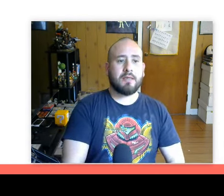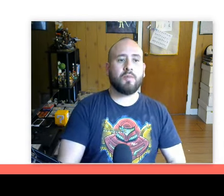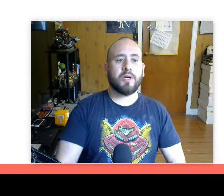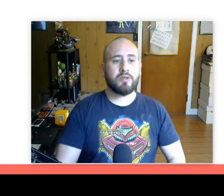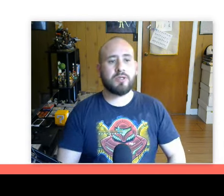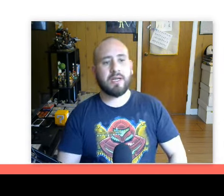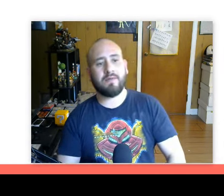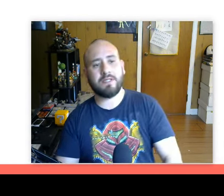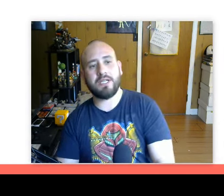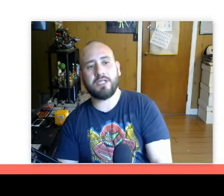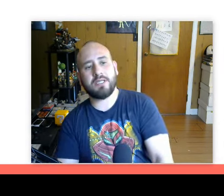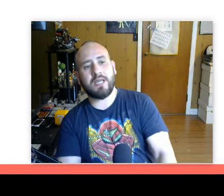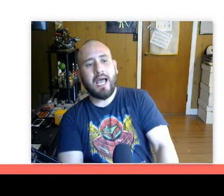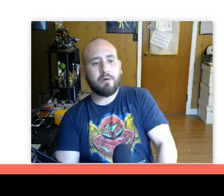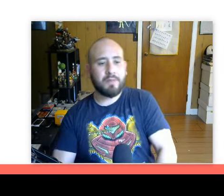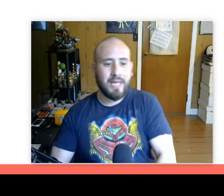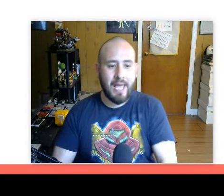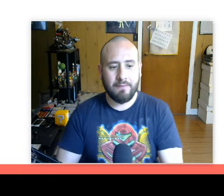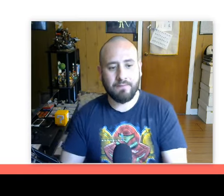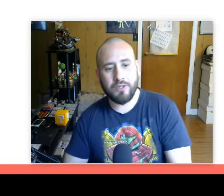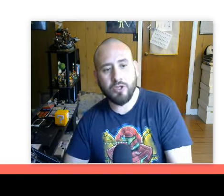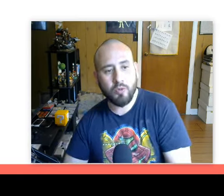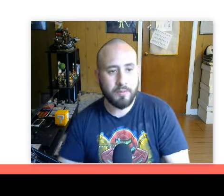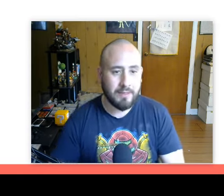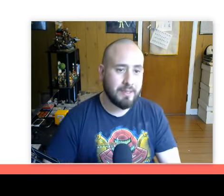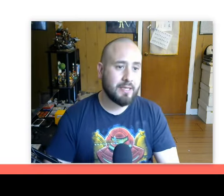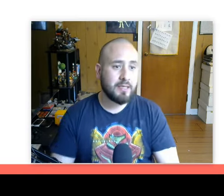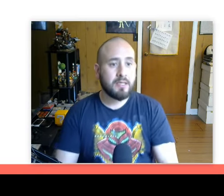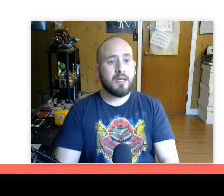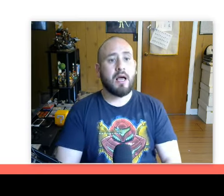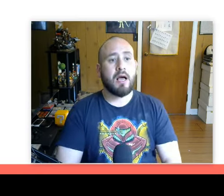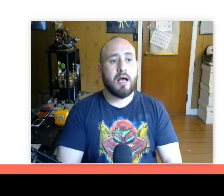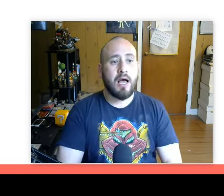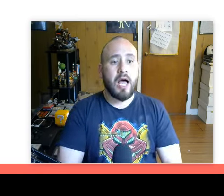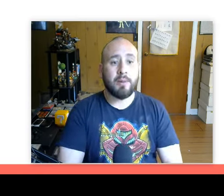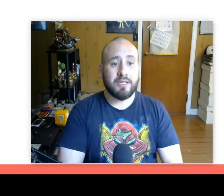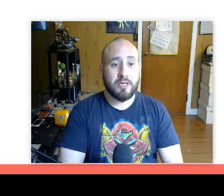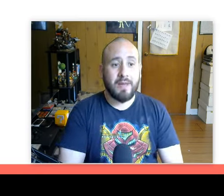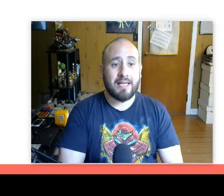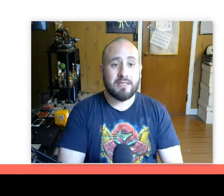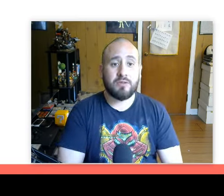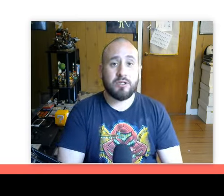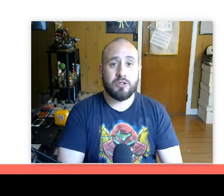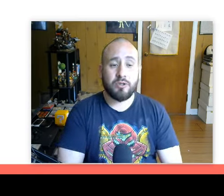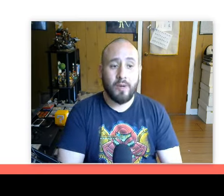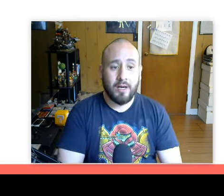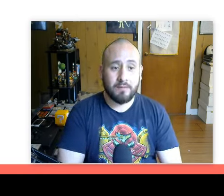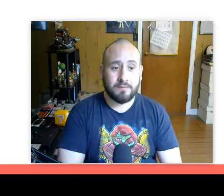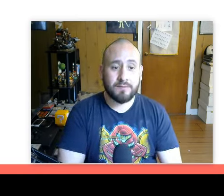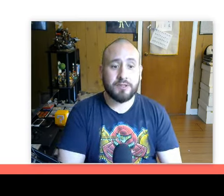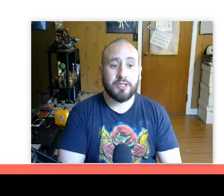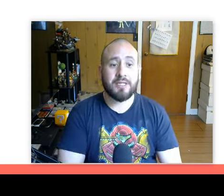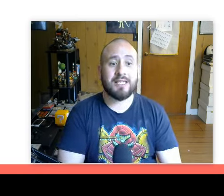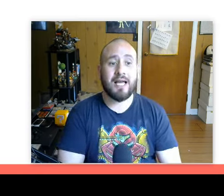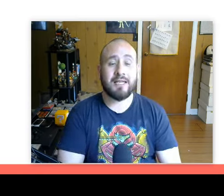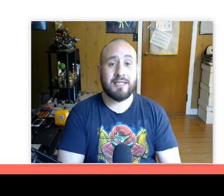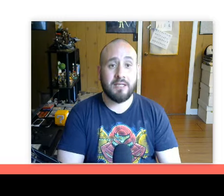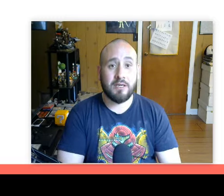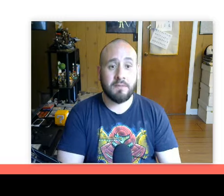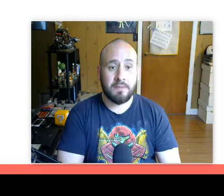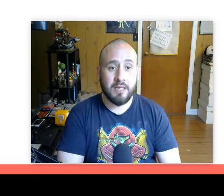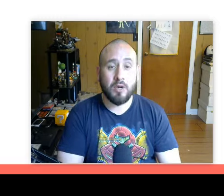Okay, we're going to do some conversations. I will be A, you will be B. I'm going to start by asking you dinner, you go where? You're going to